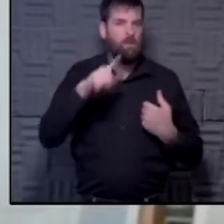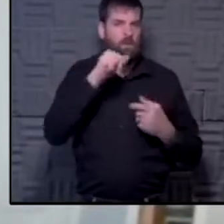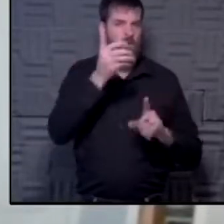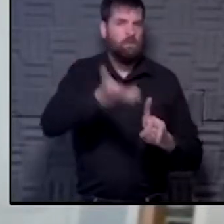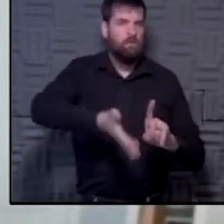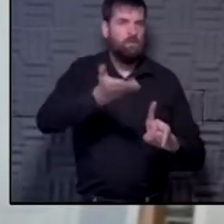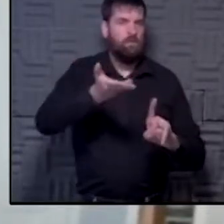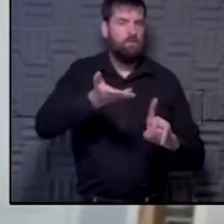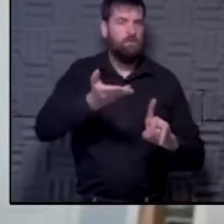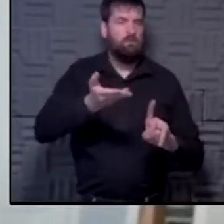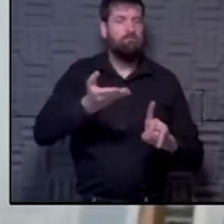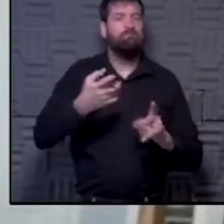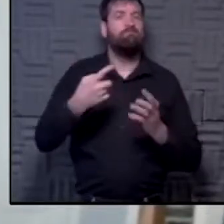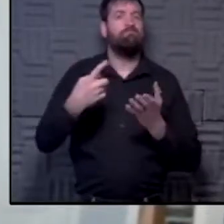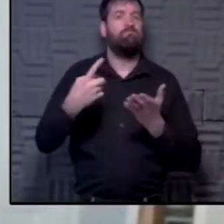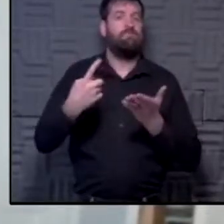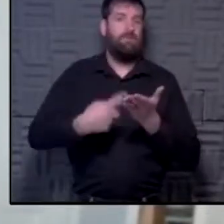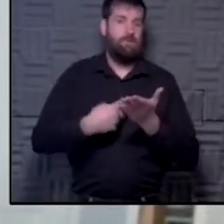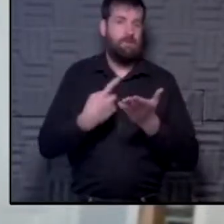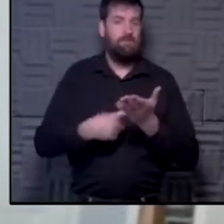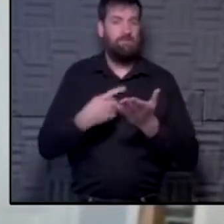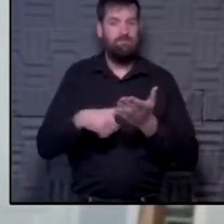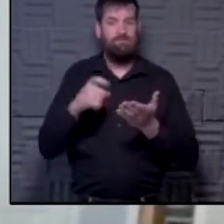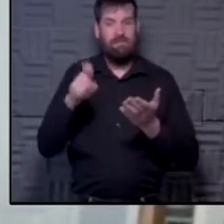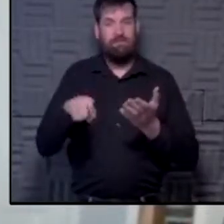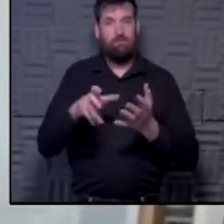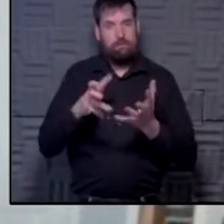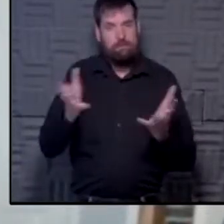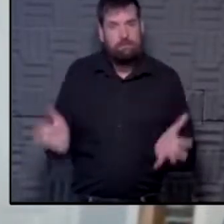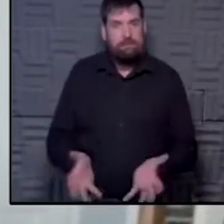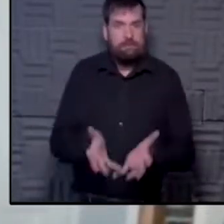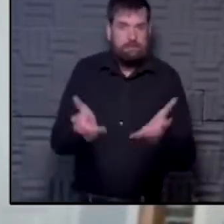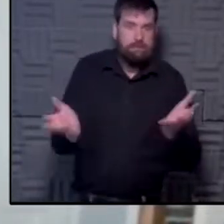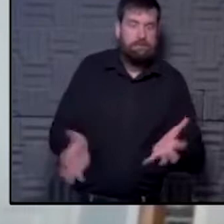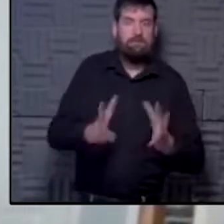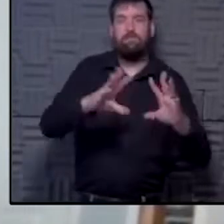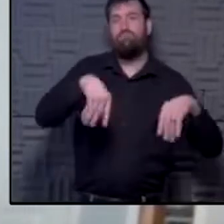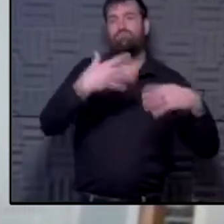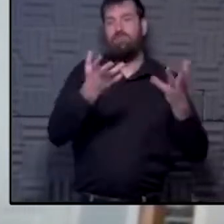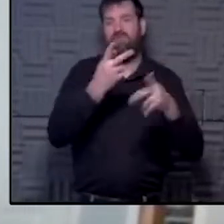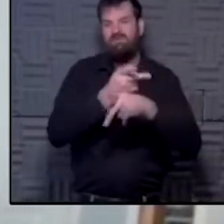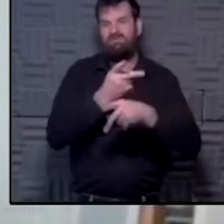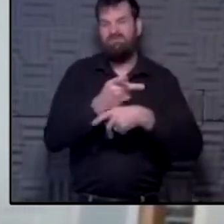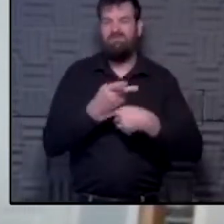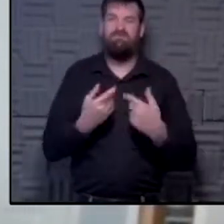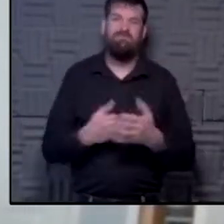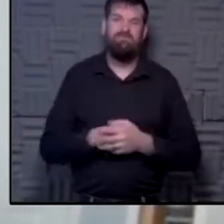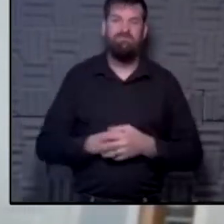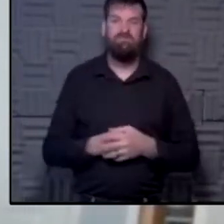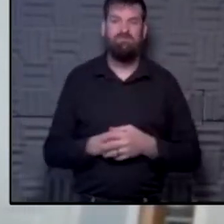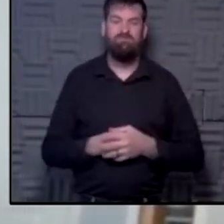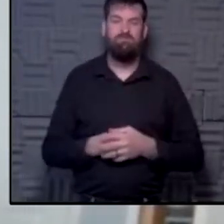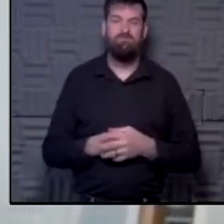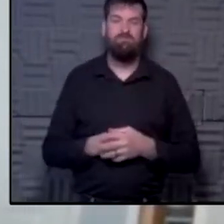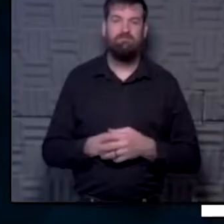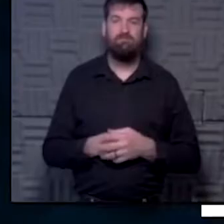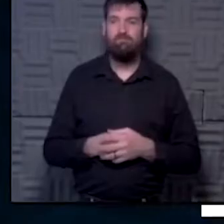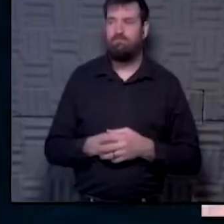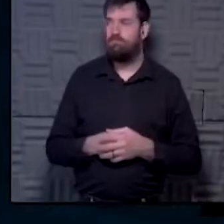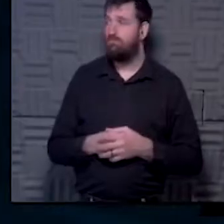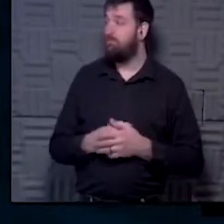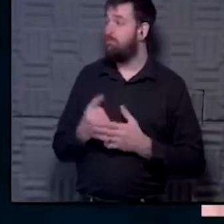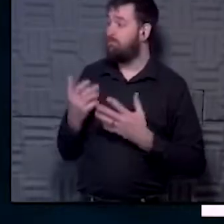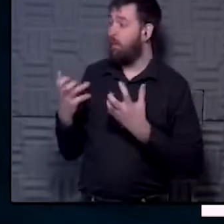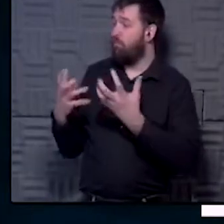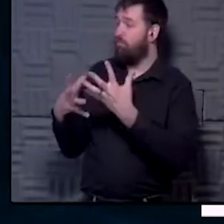We sometimes we have to marshal the will to serve them in ways that are not necessarily the most efficient in terms of our systems. I